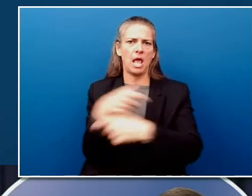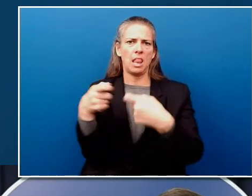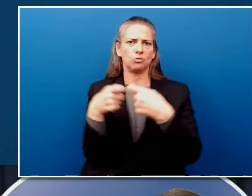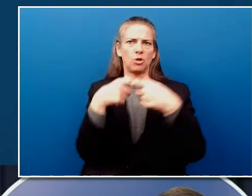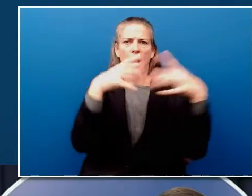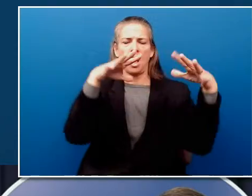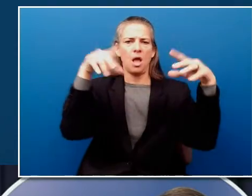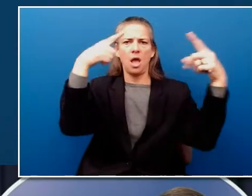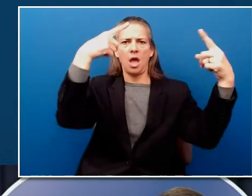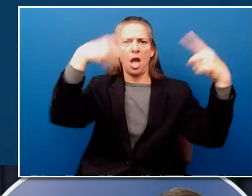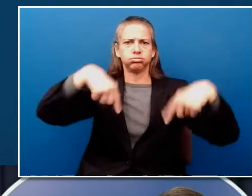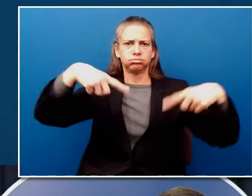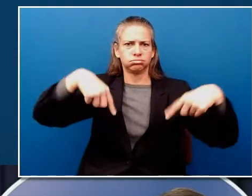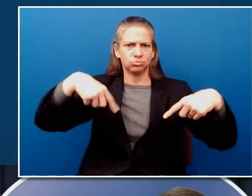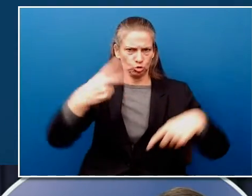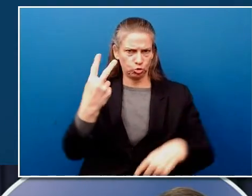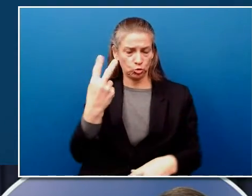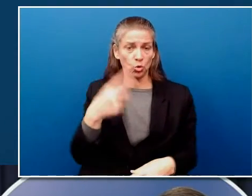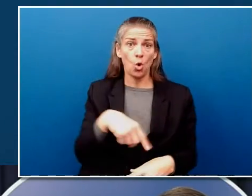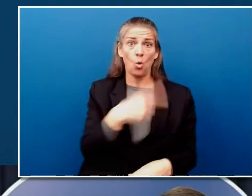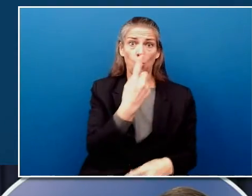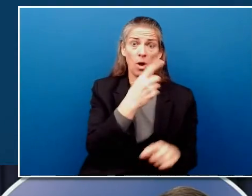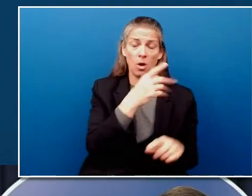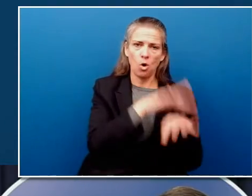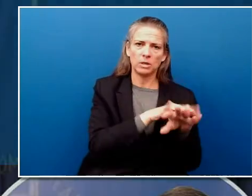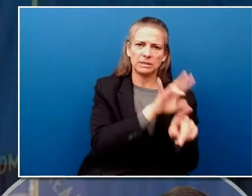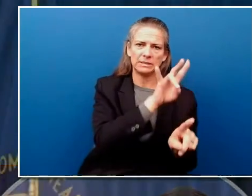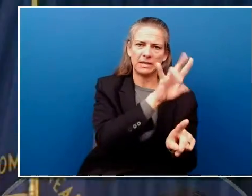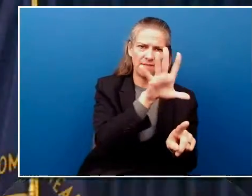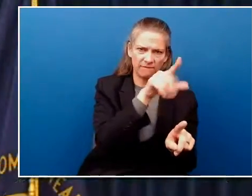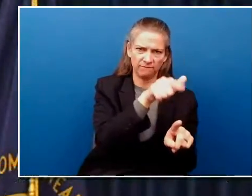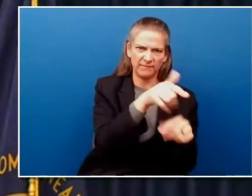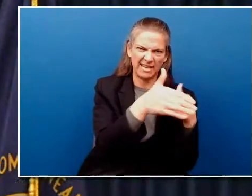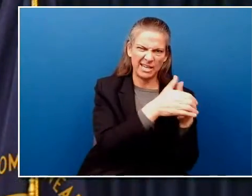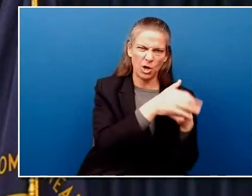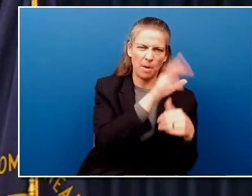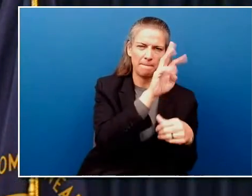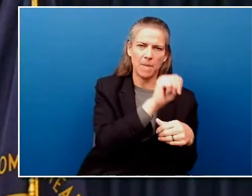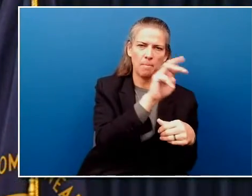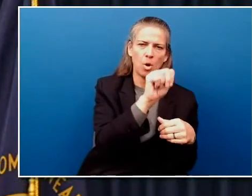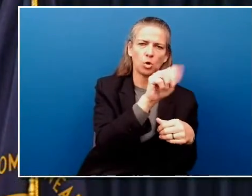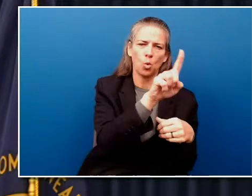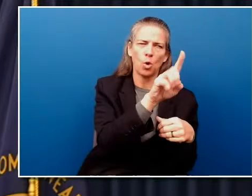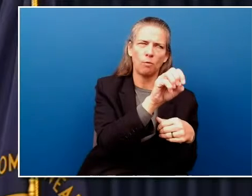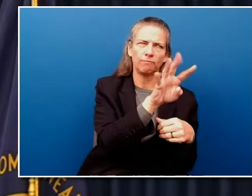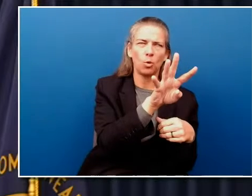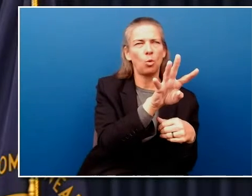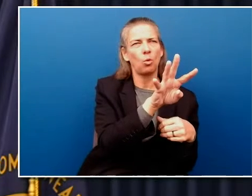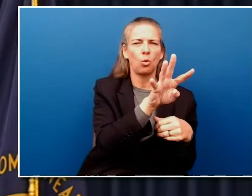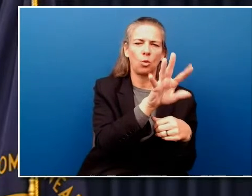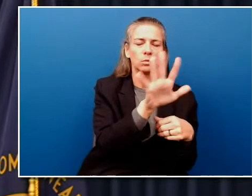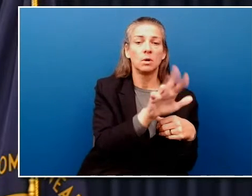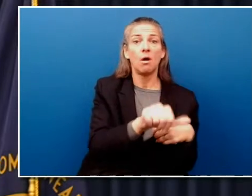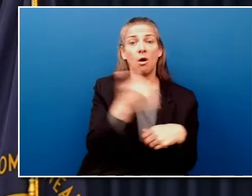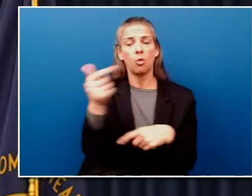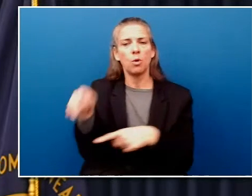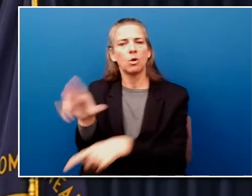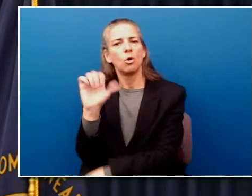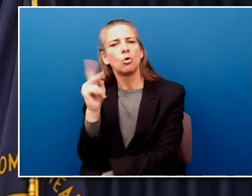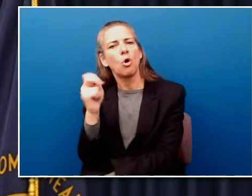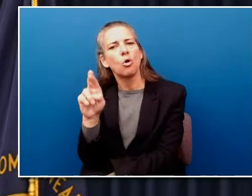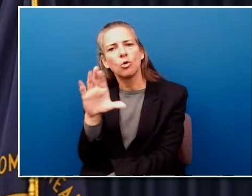down, one on 75 close to mile marker 104, I believe, and the other was in Carter County